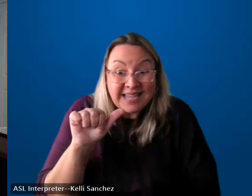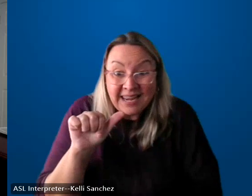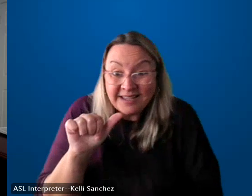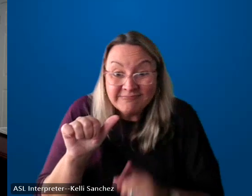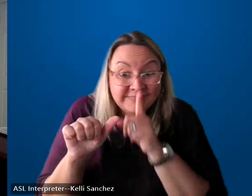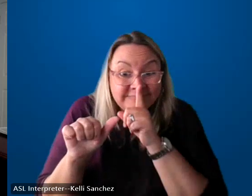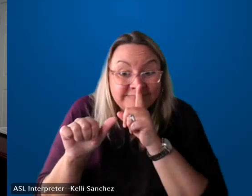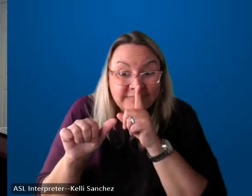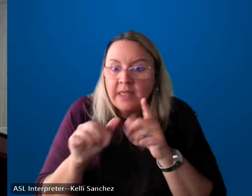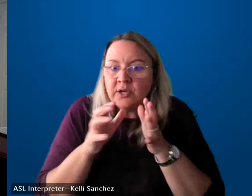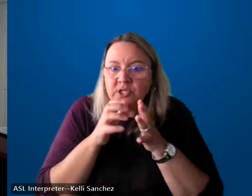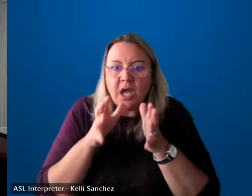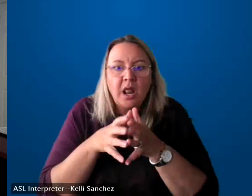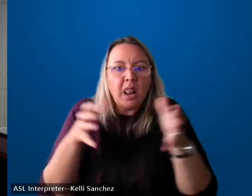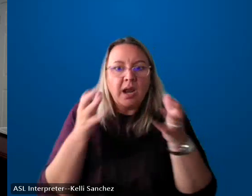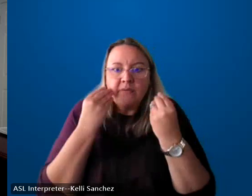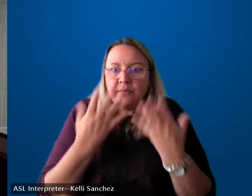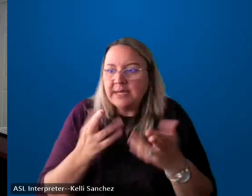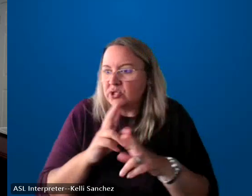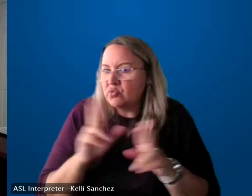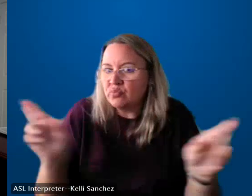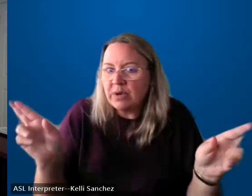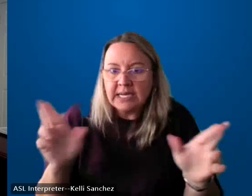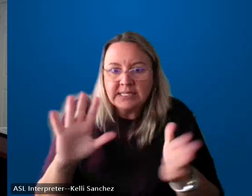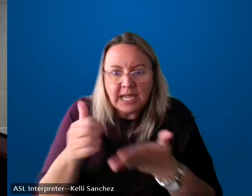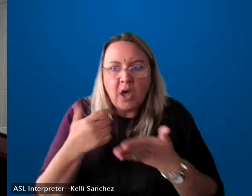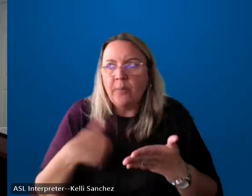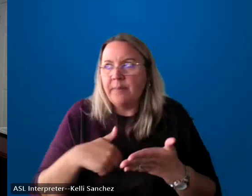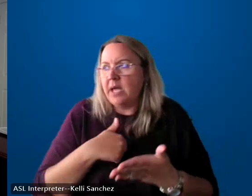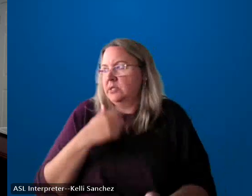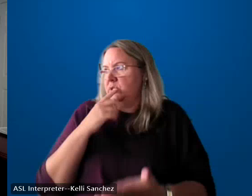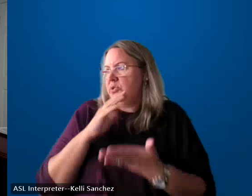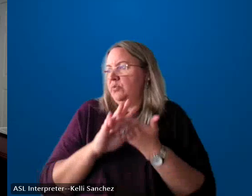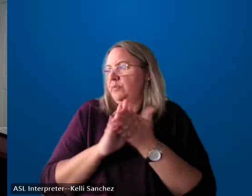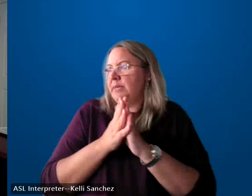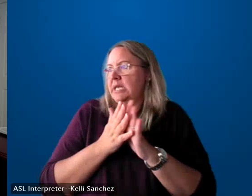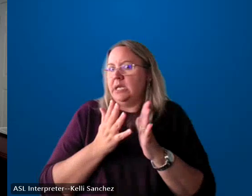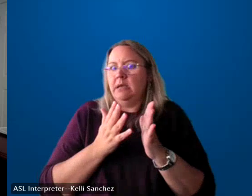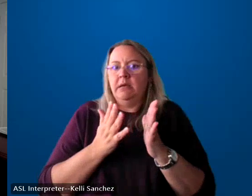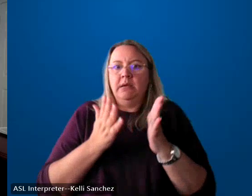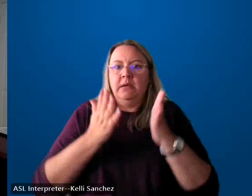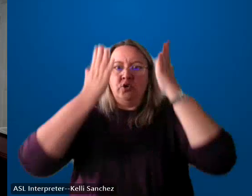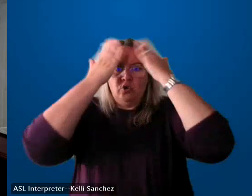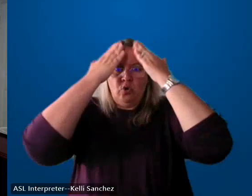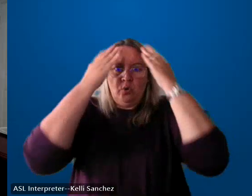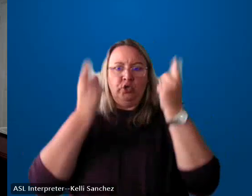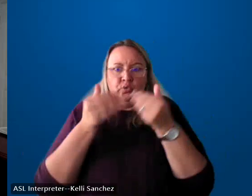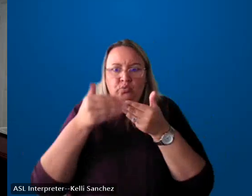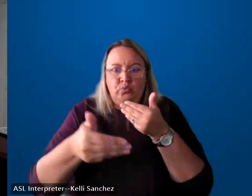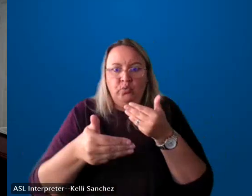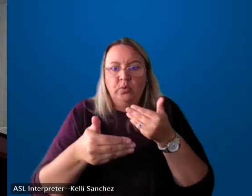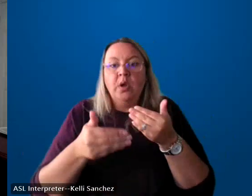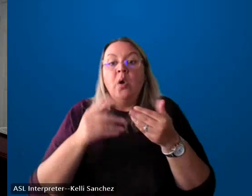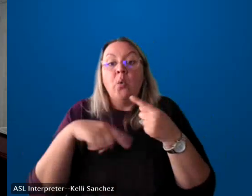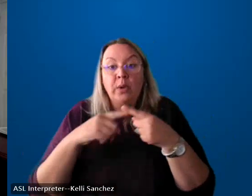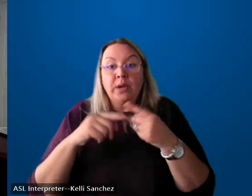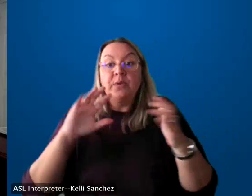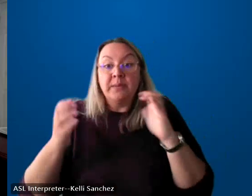of information out there to help us to really be informed when we compare it to physical health,